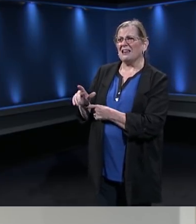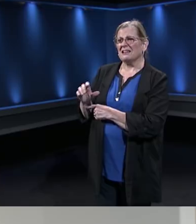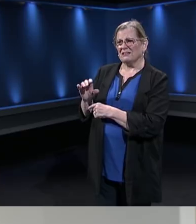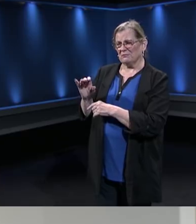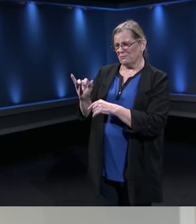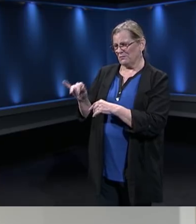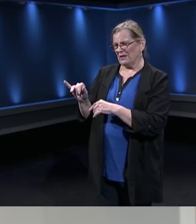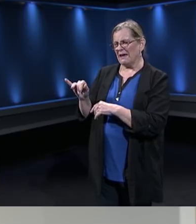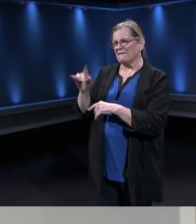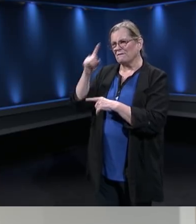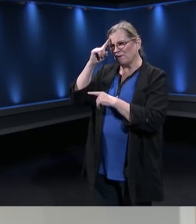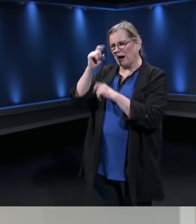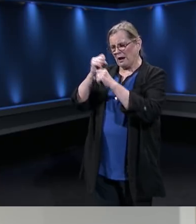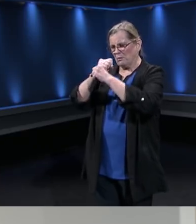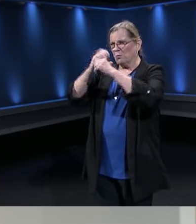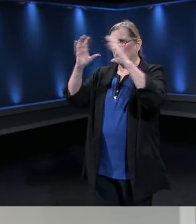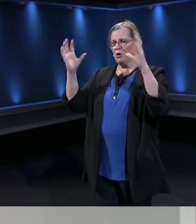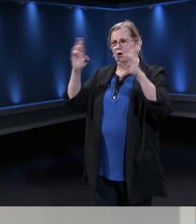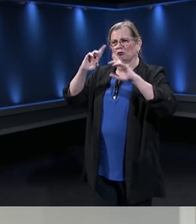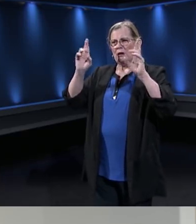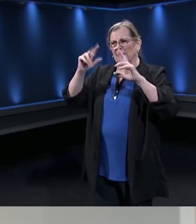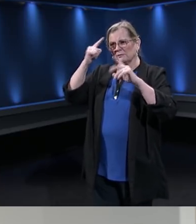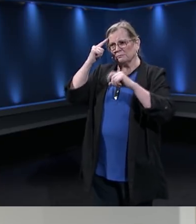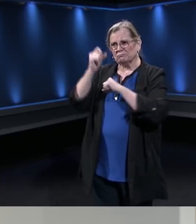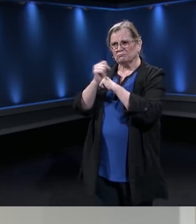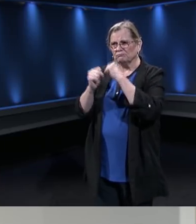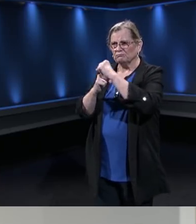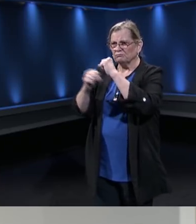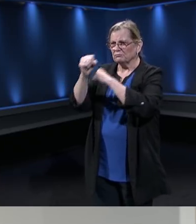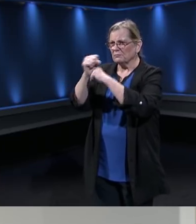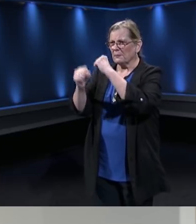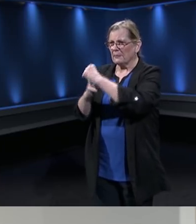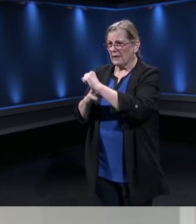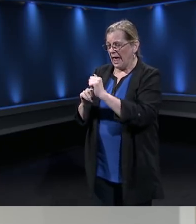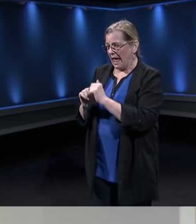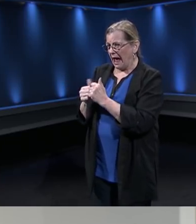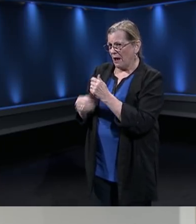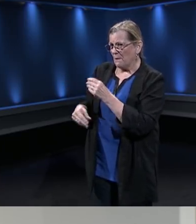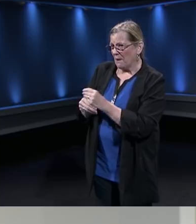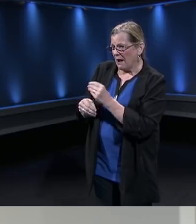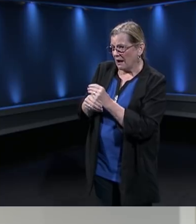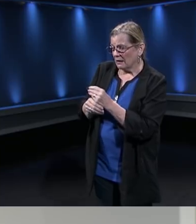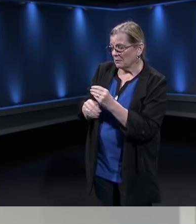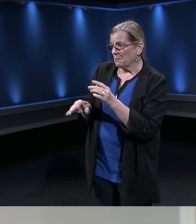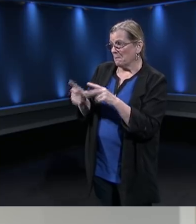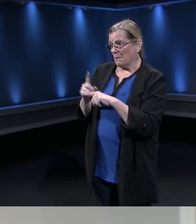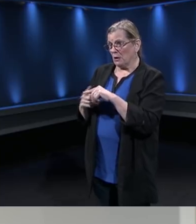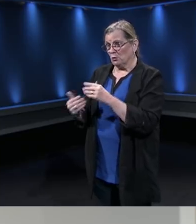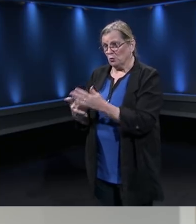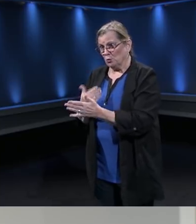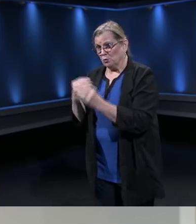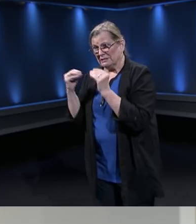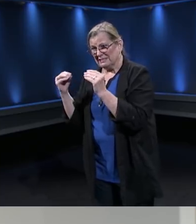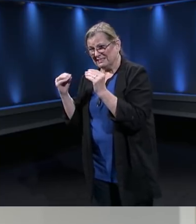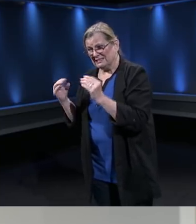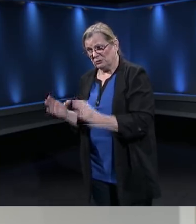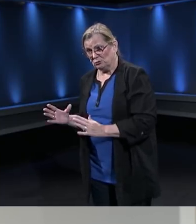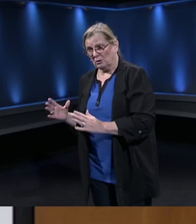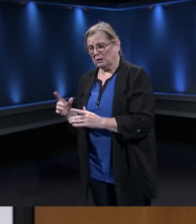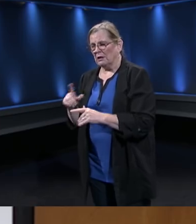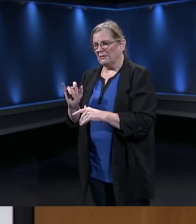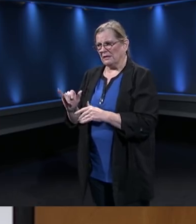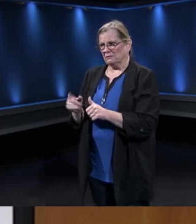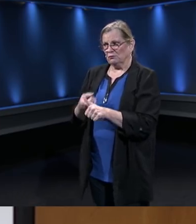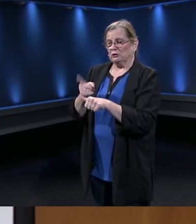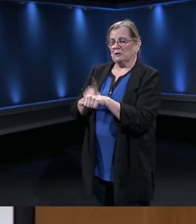already doing, but are there things that we're doing to help particularly new teachers as they face children for the first time in this virtual environment? That's a